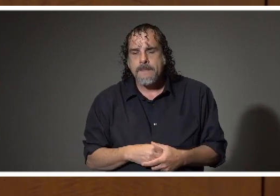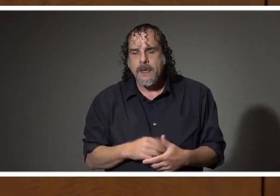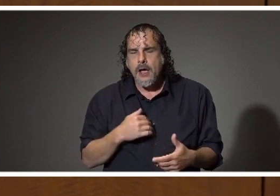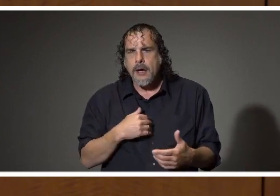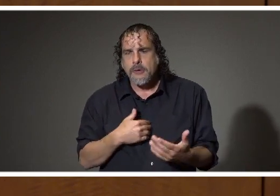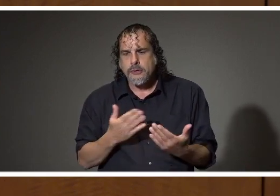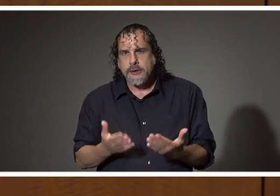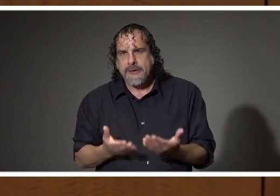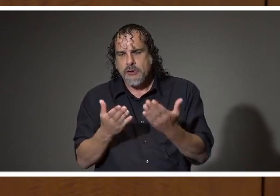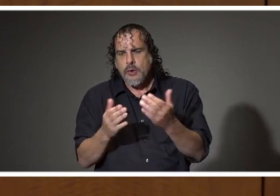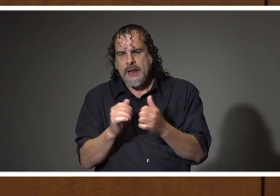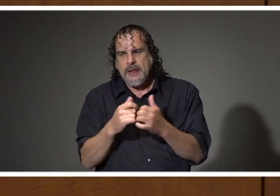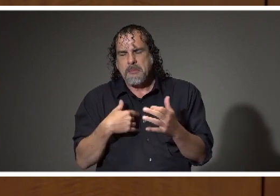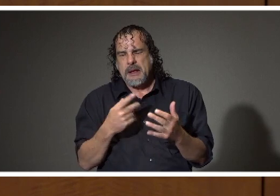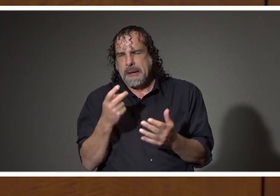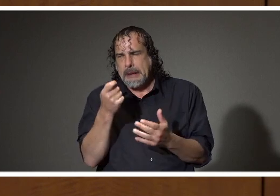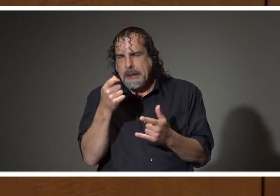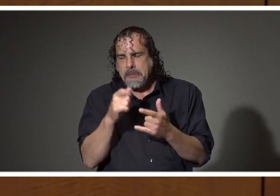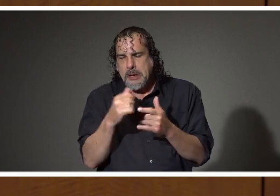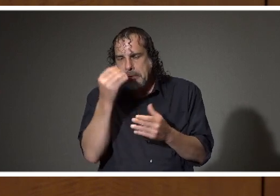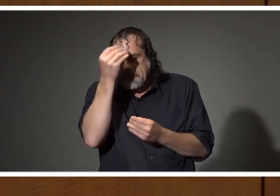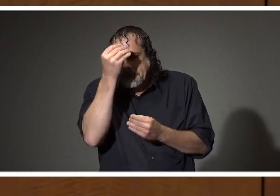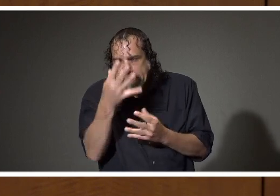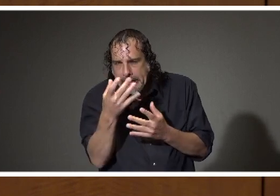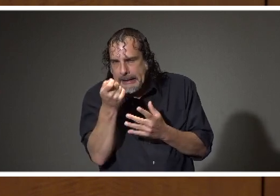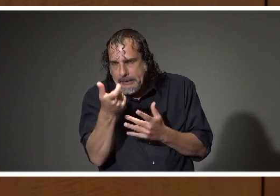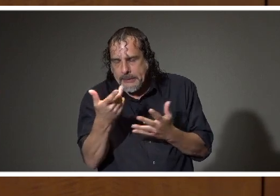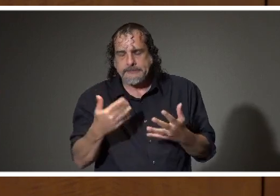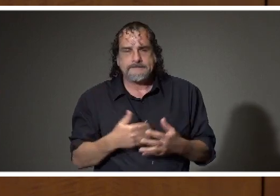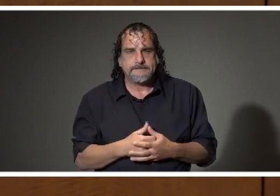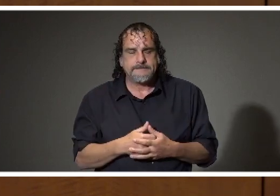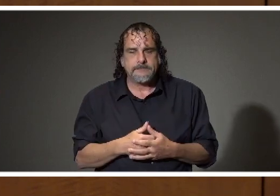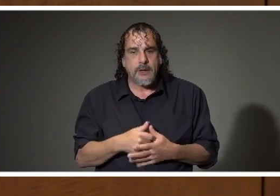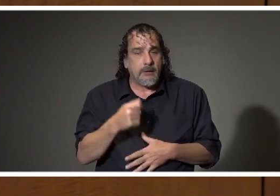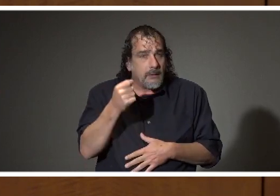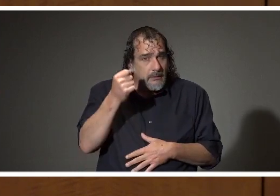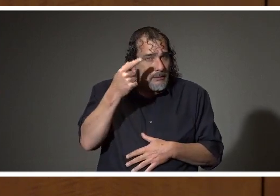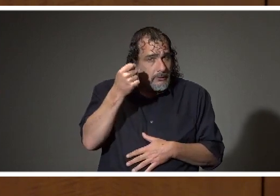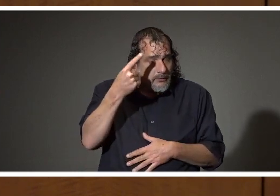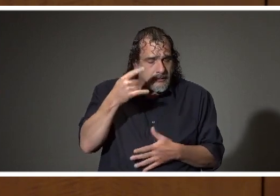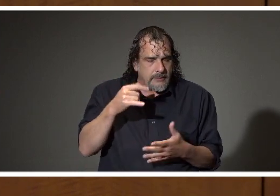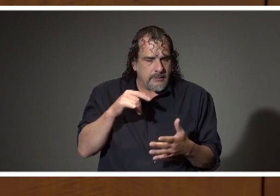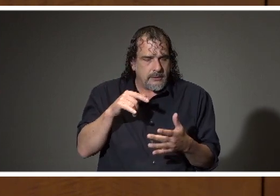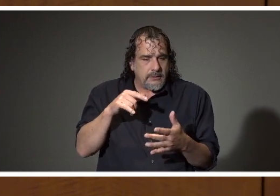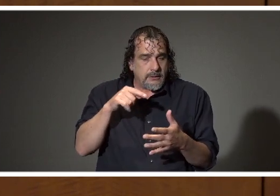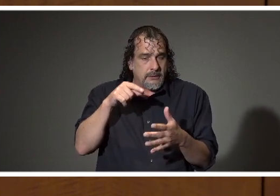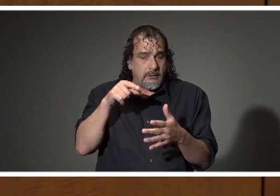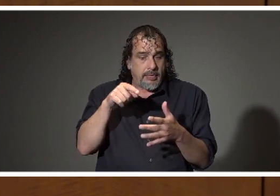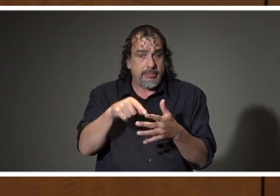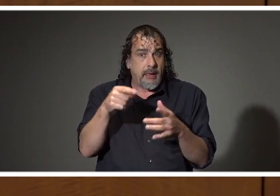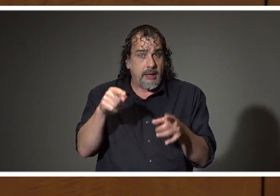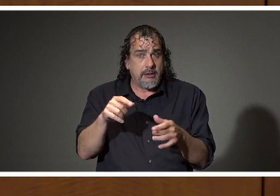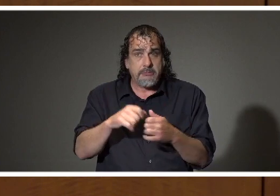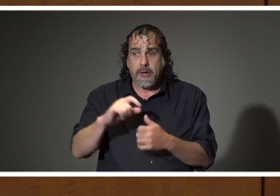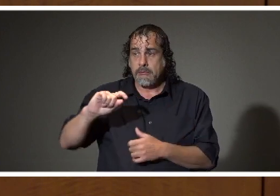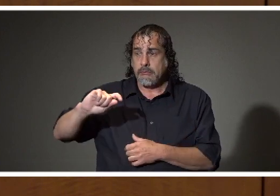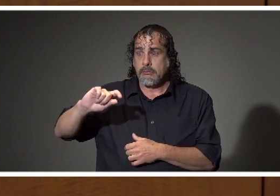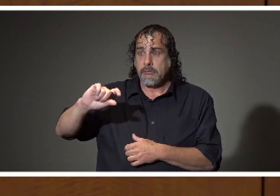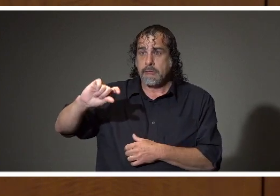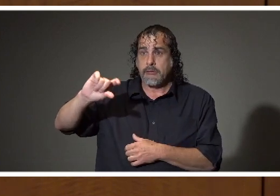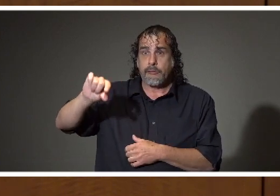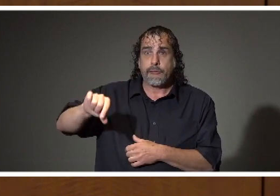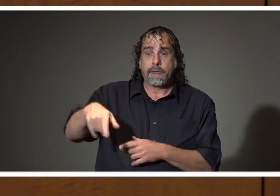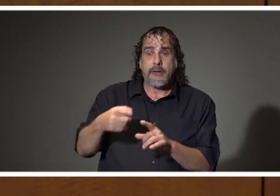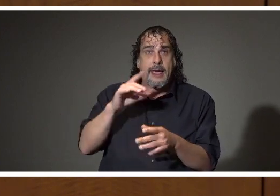a preview for the people of Mississippi. Understand that this is not going to be a light switch that we can